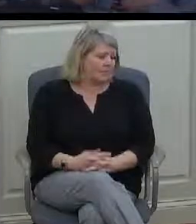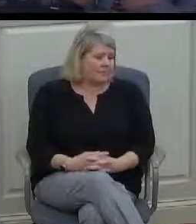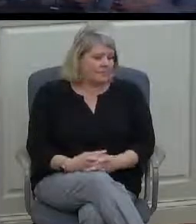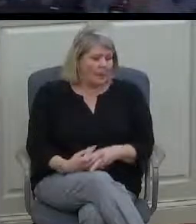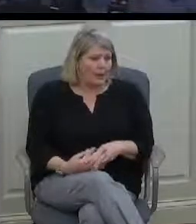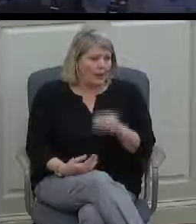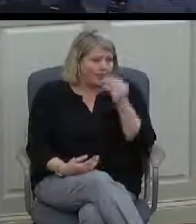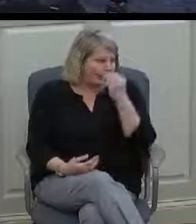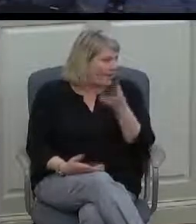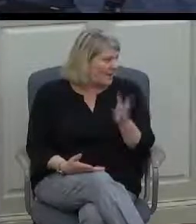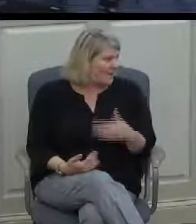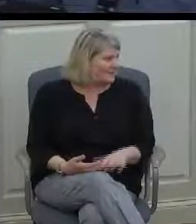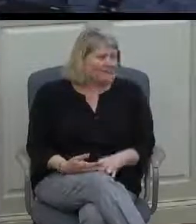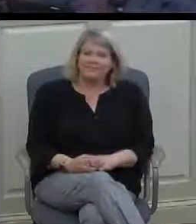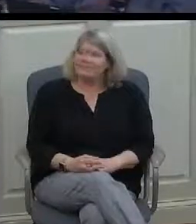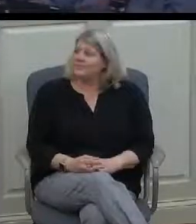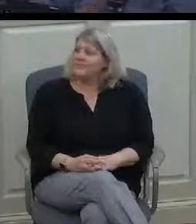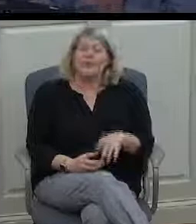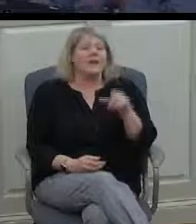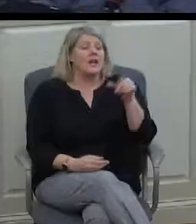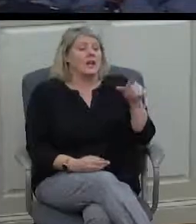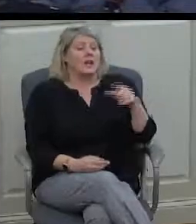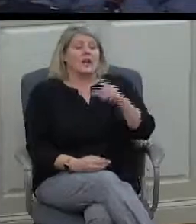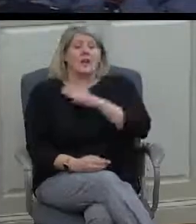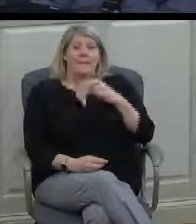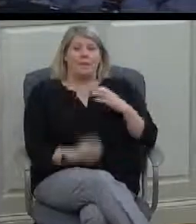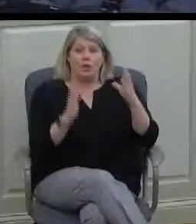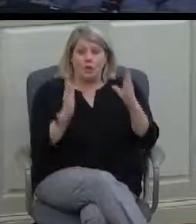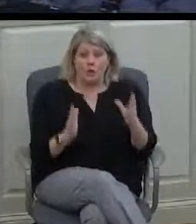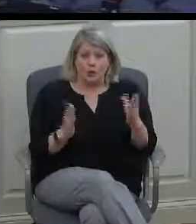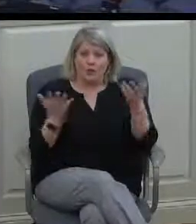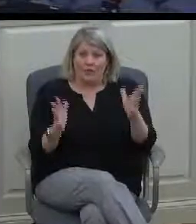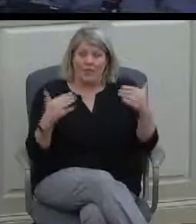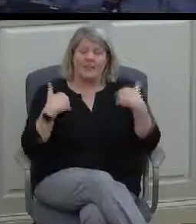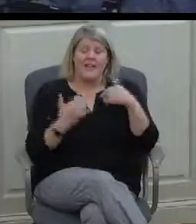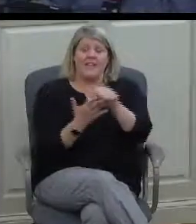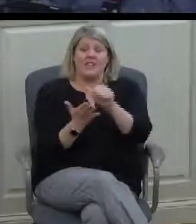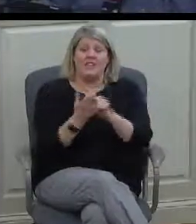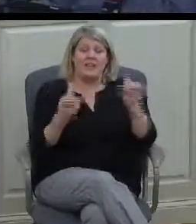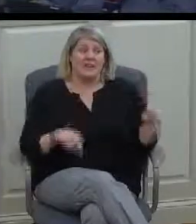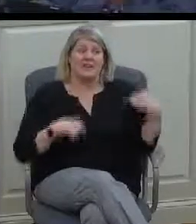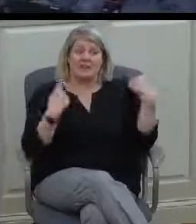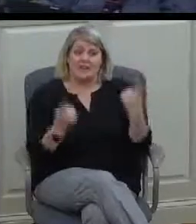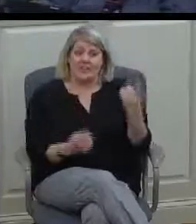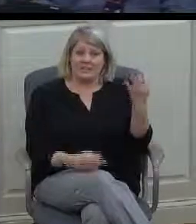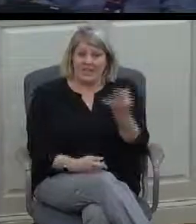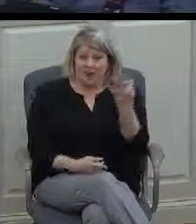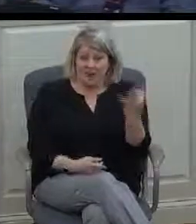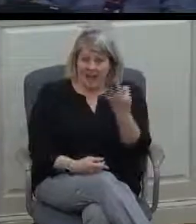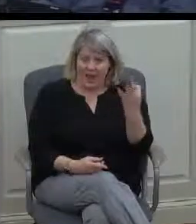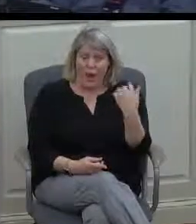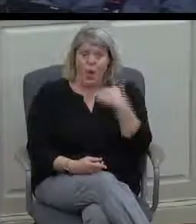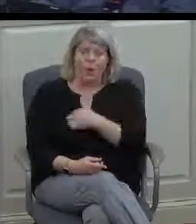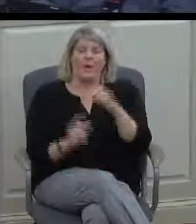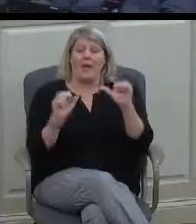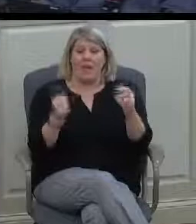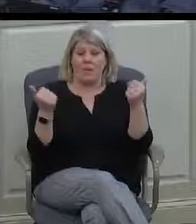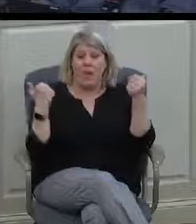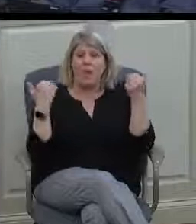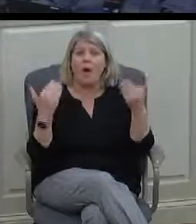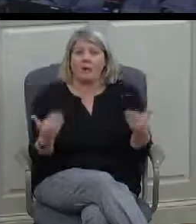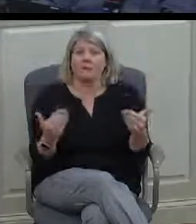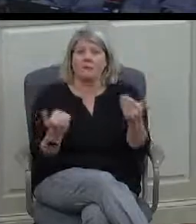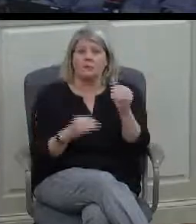Commission, you have had the agenda since Friday, and unless I hear otherwise, I will assume that we'll move right on.